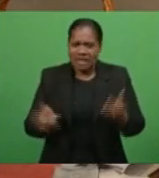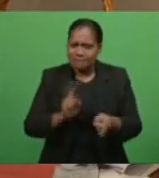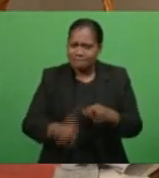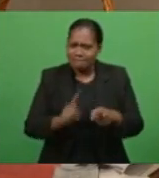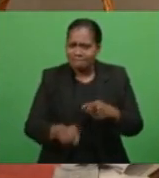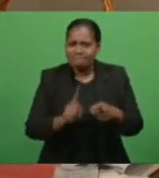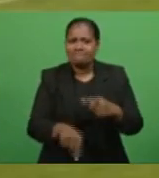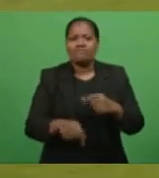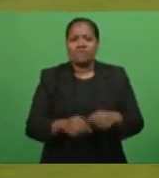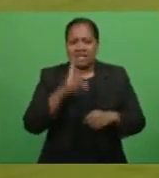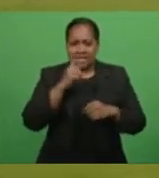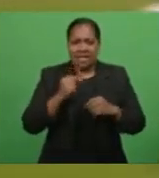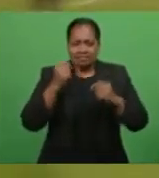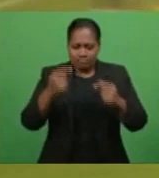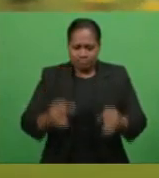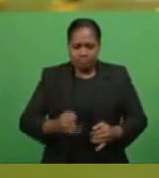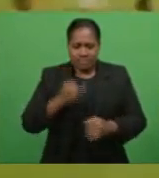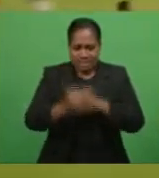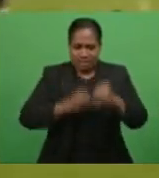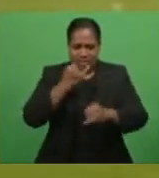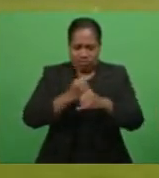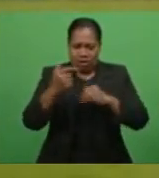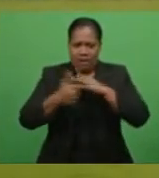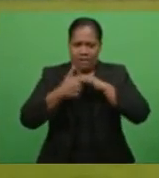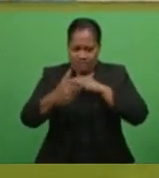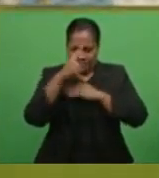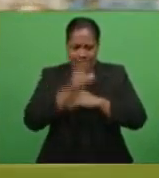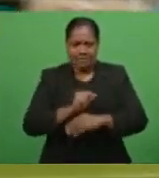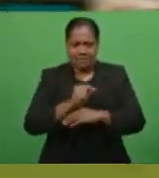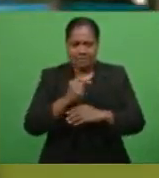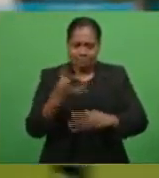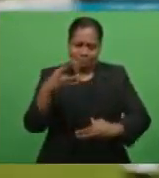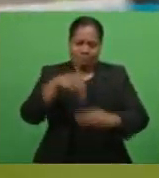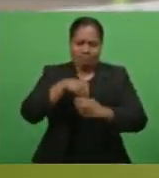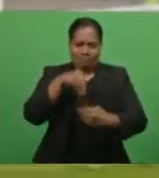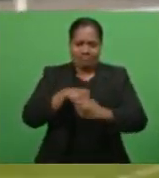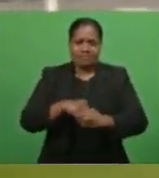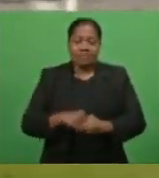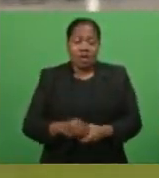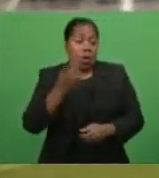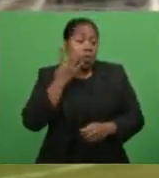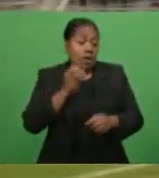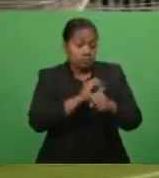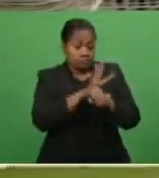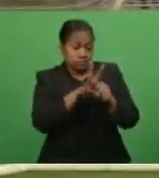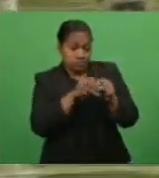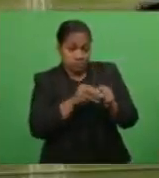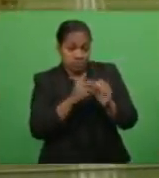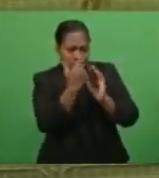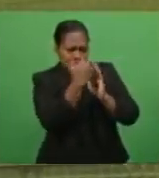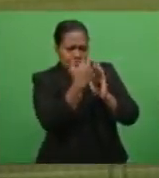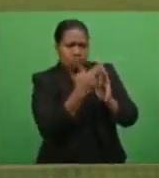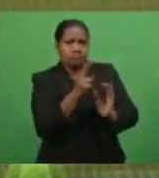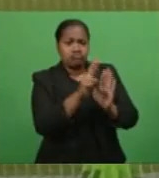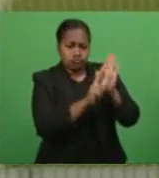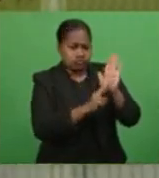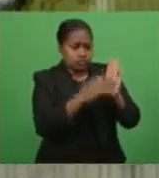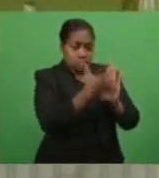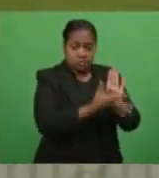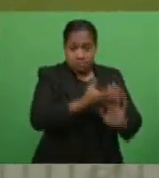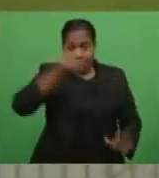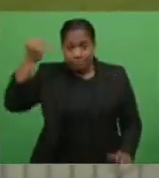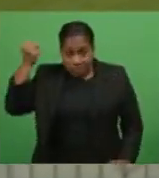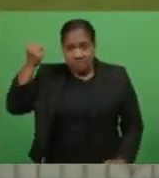the international level. Seretslev is expected to name the final squad once the COVID-19 restrictions are lifted.